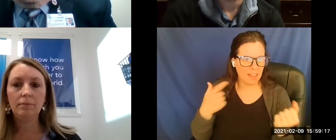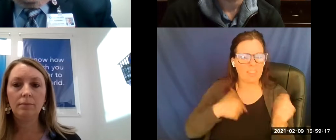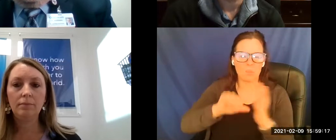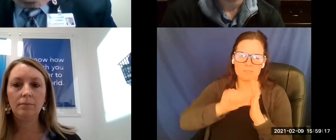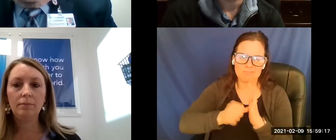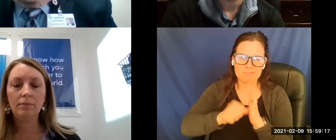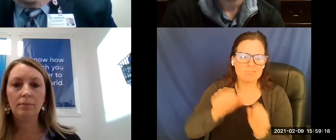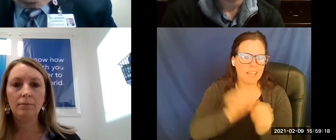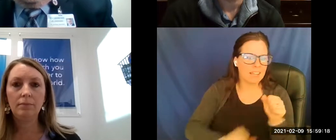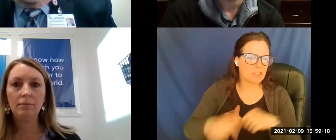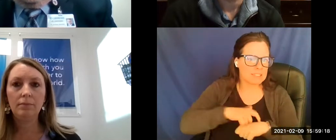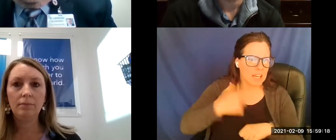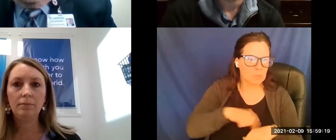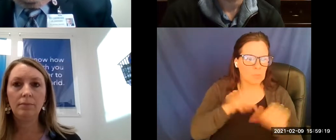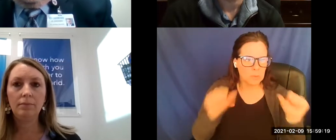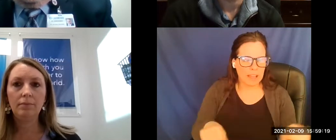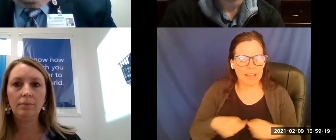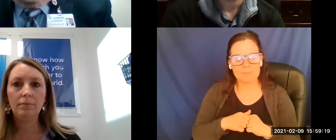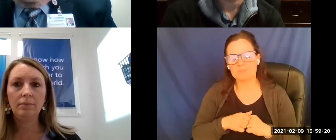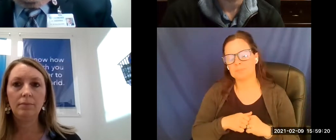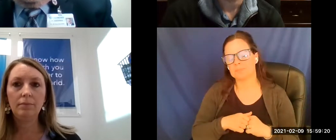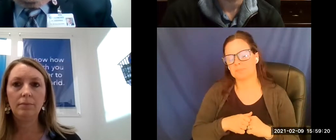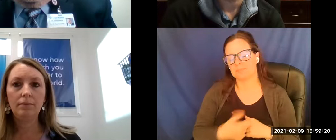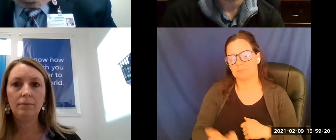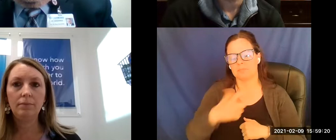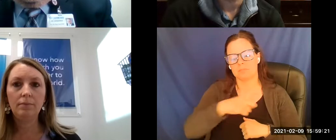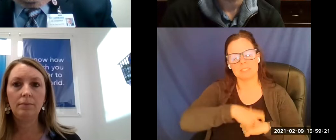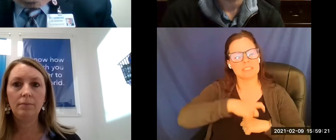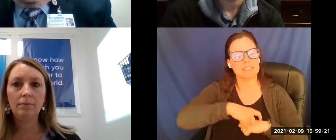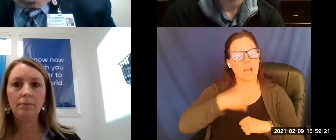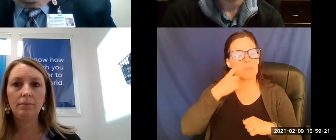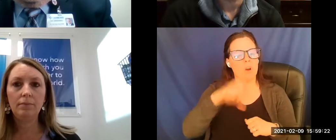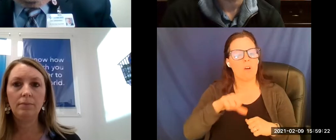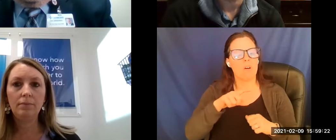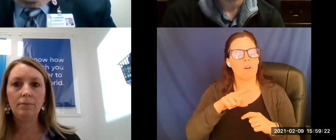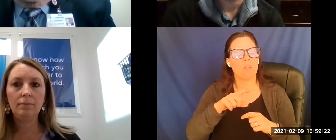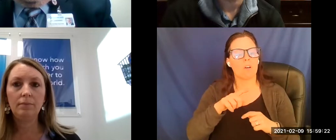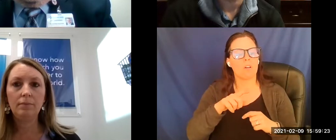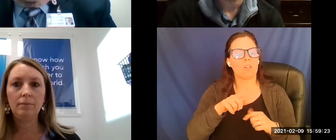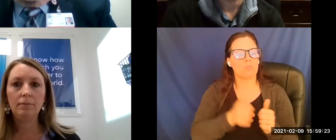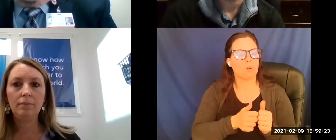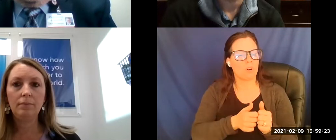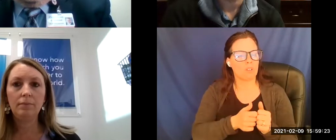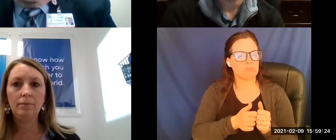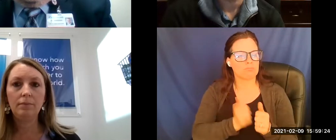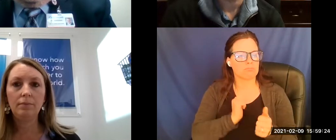opportunity. The time for moving away from these public health